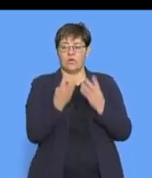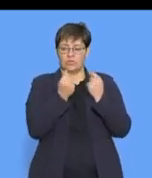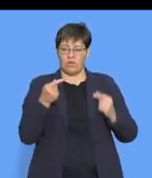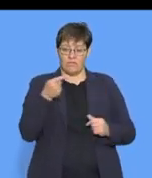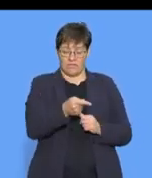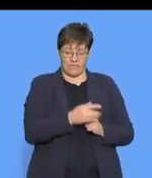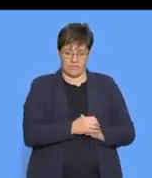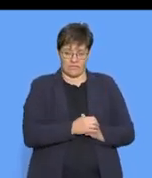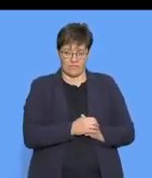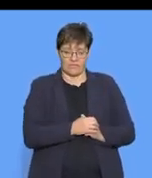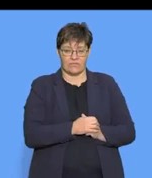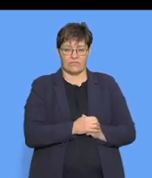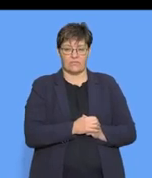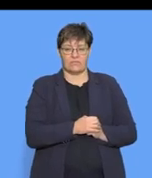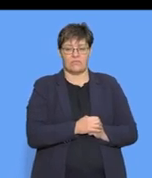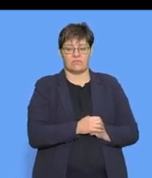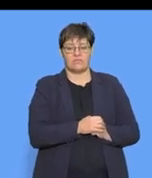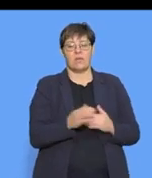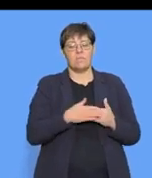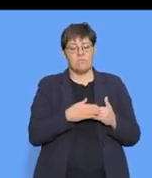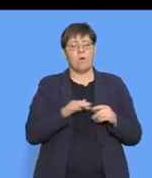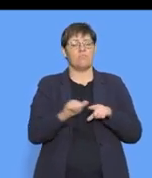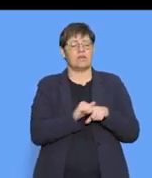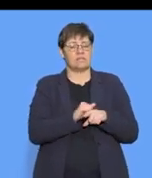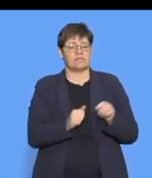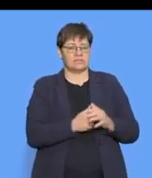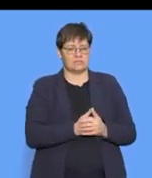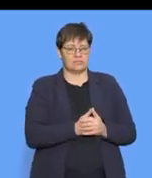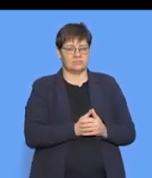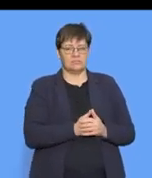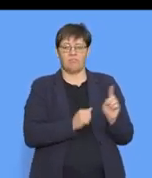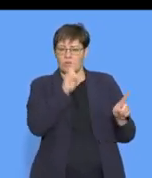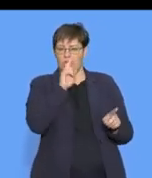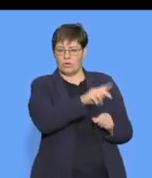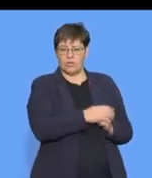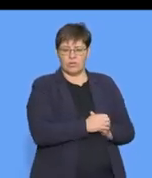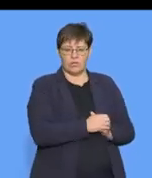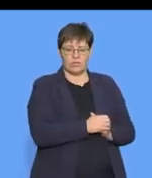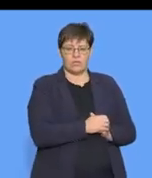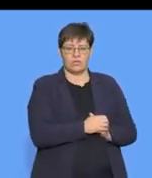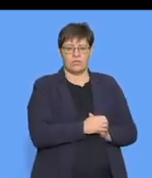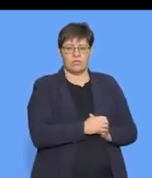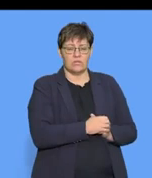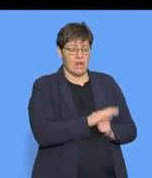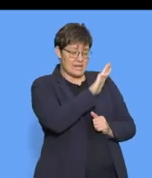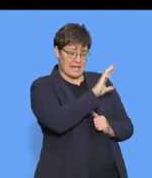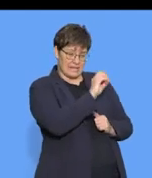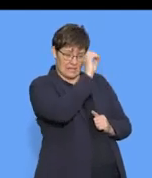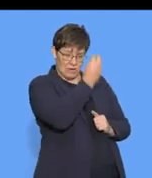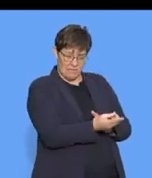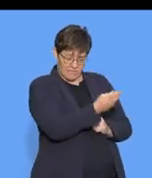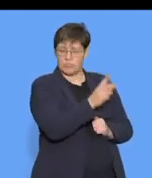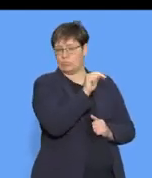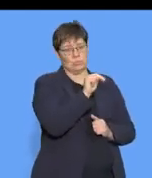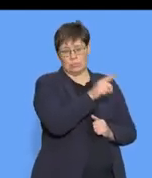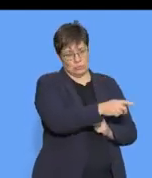triangle. Okay, we've got a few more to practice on. Let's look at this. This one here, is it a right angled?